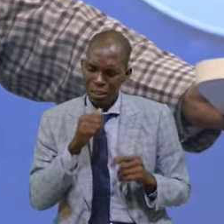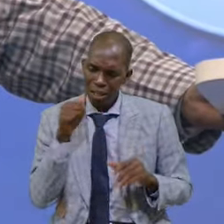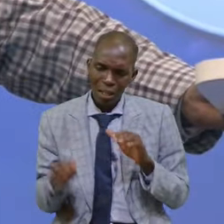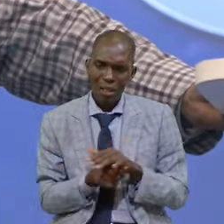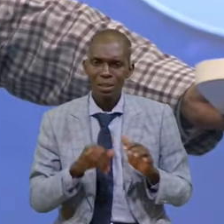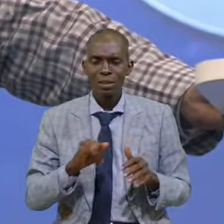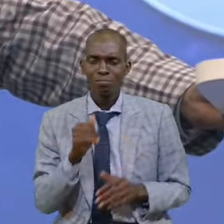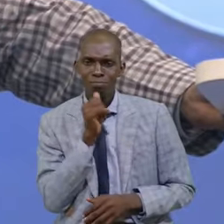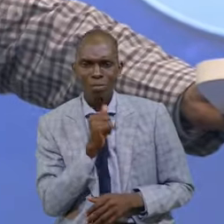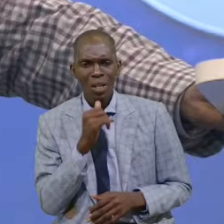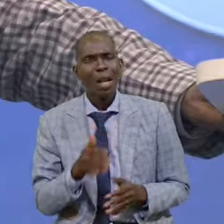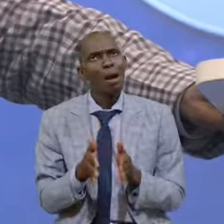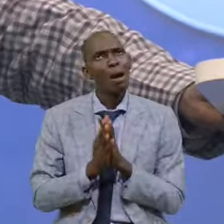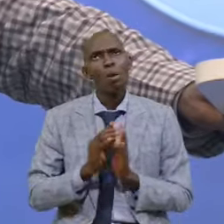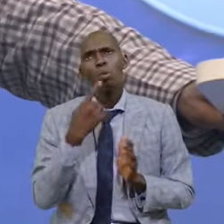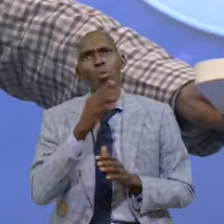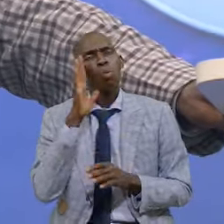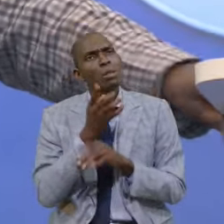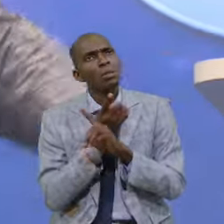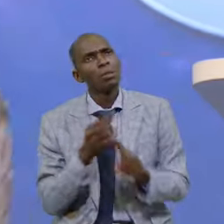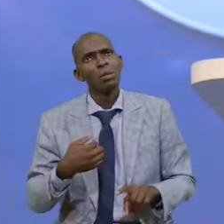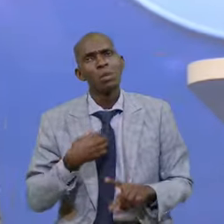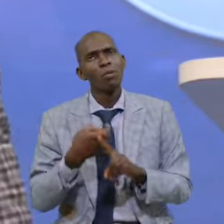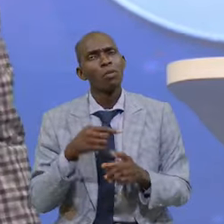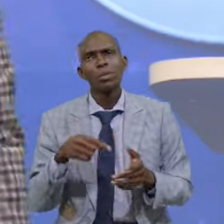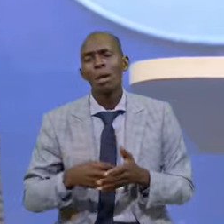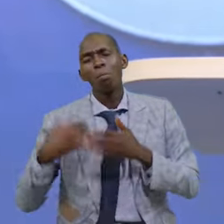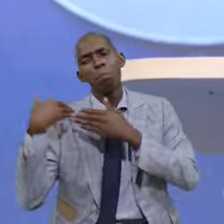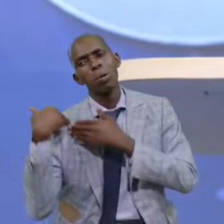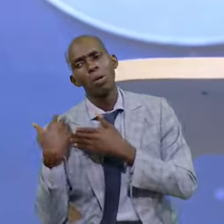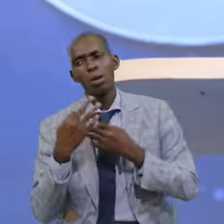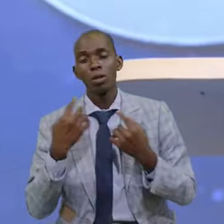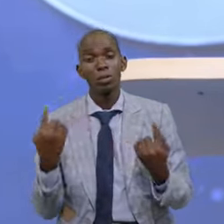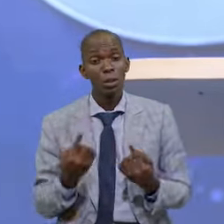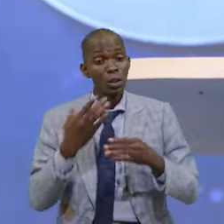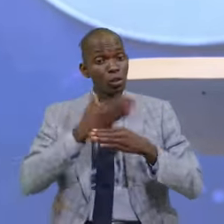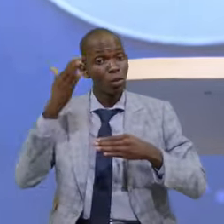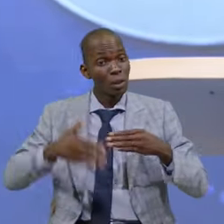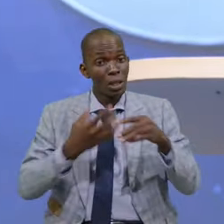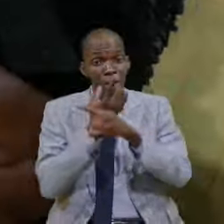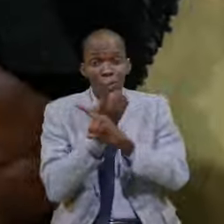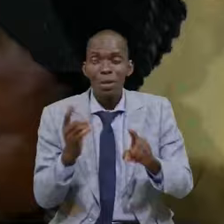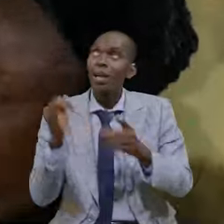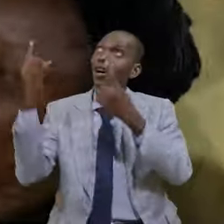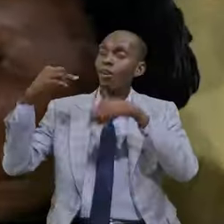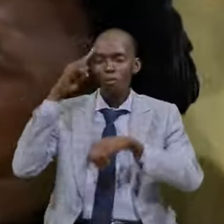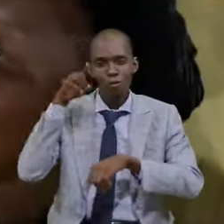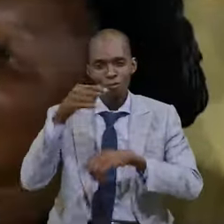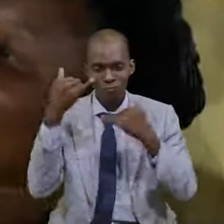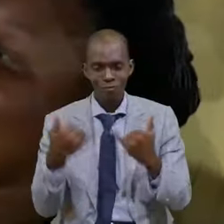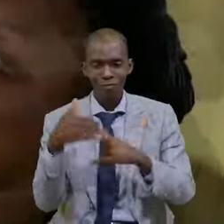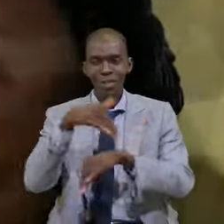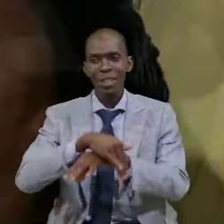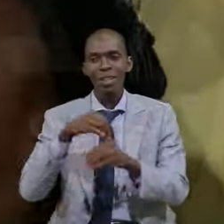who will deliver me from this body of sin? Total deliverance has come for you tonight.